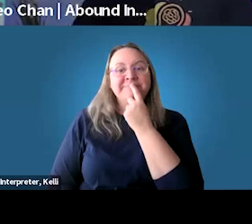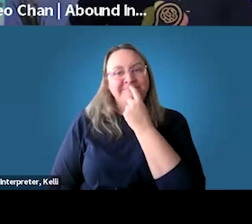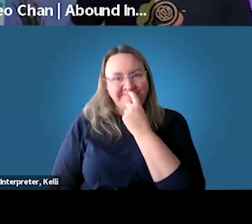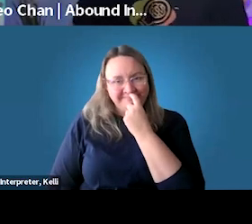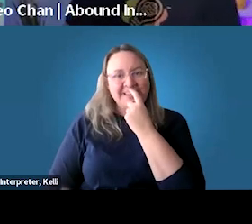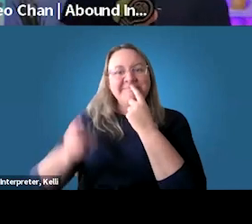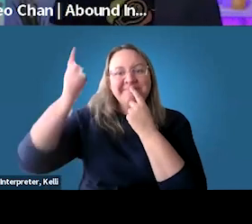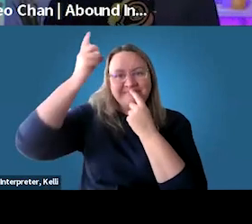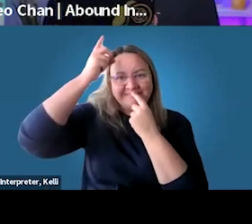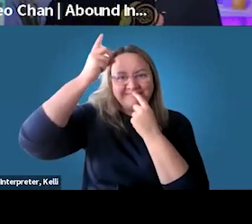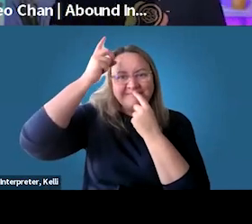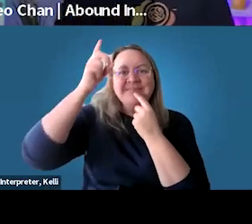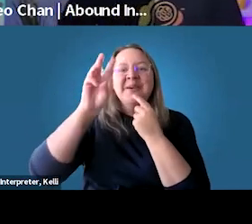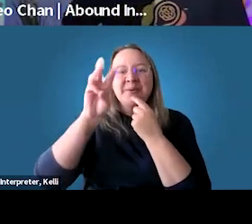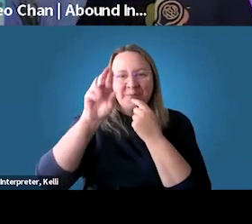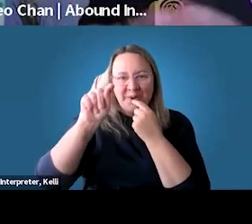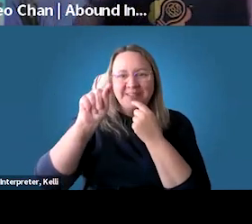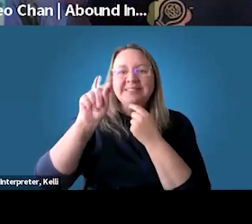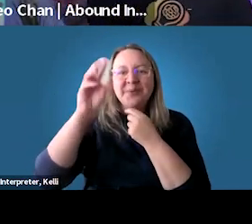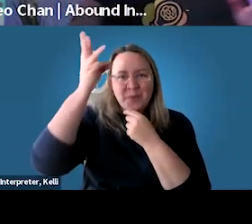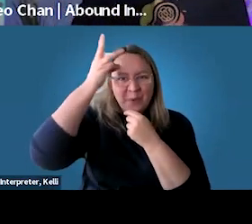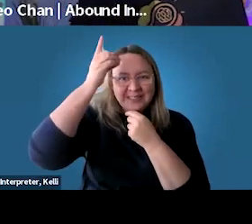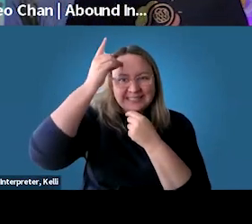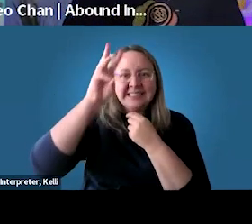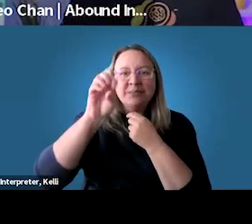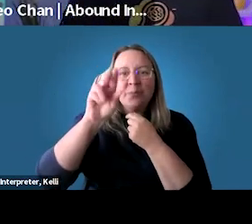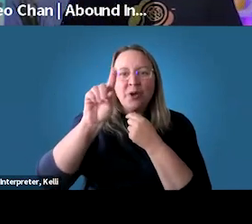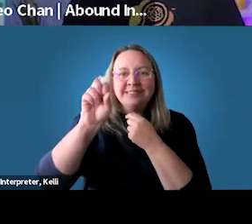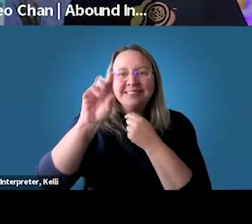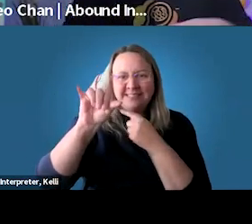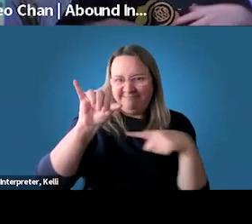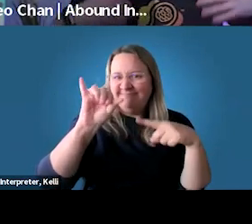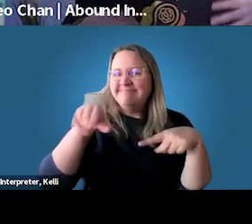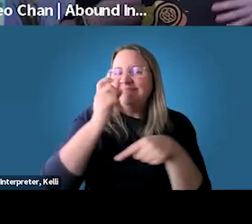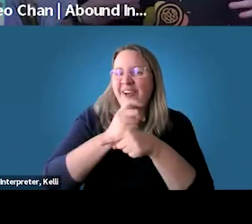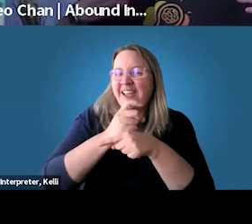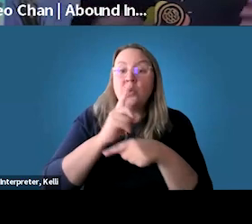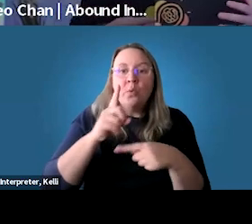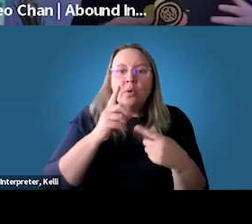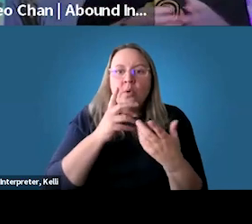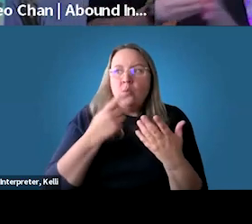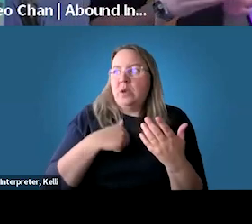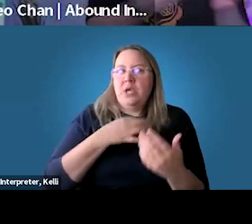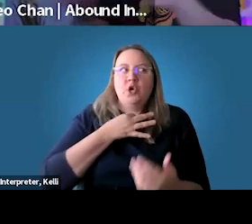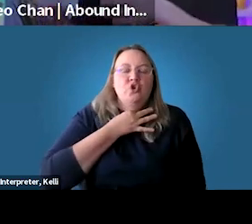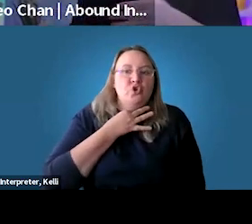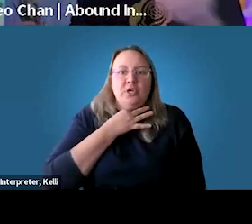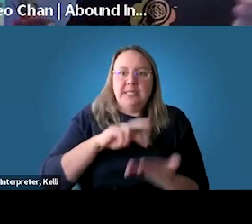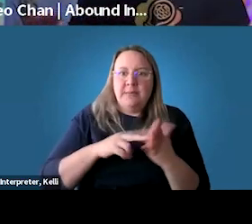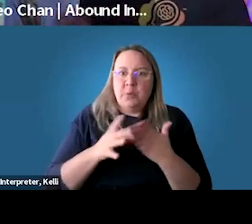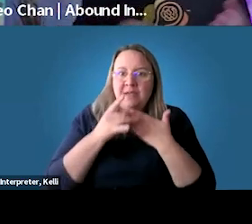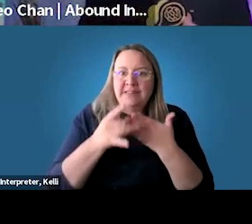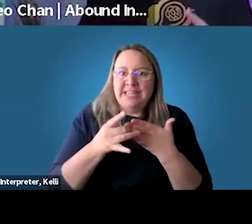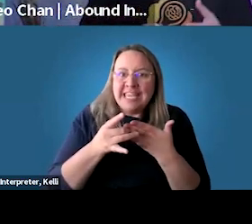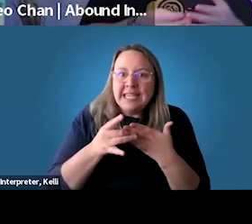Yes, Disney. There you go. Walt Disney, right? Beautiful quote from him. You know, when we are curious, it leads us to new discoveries,